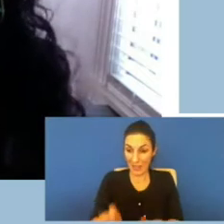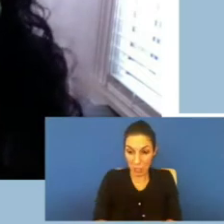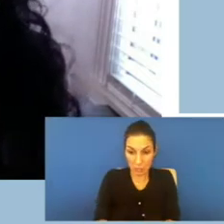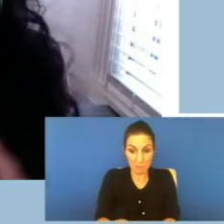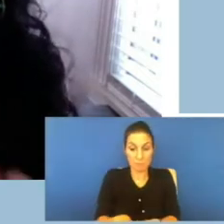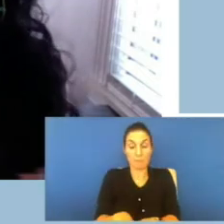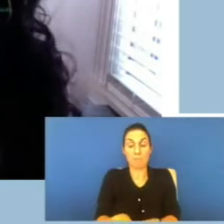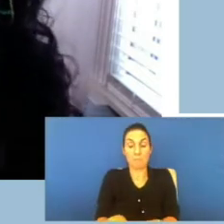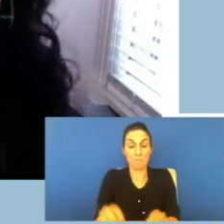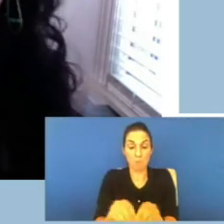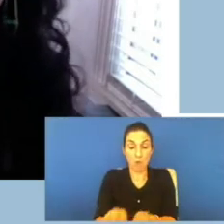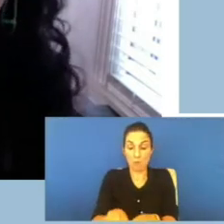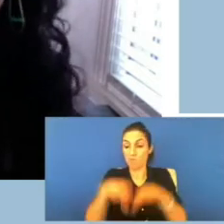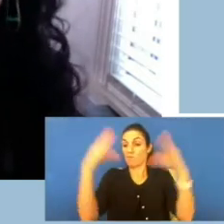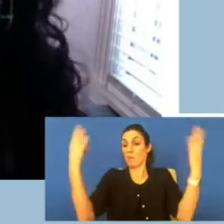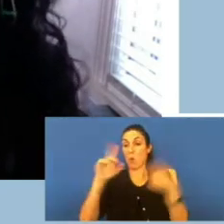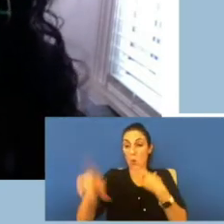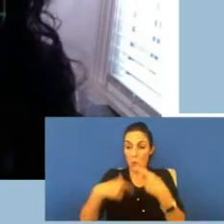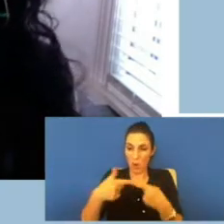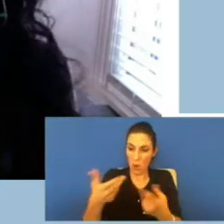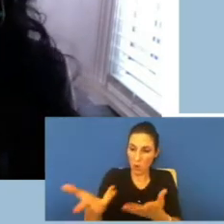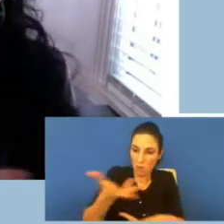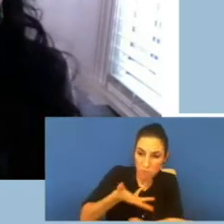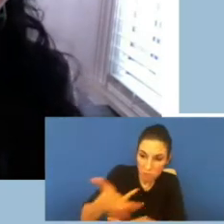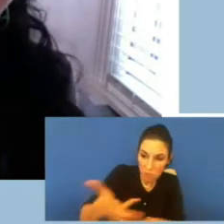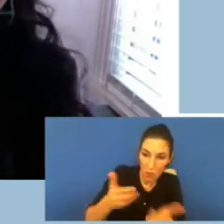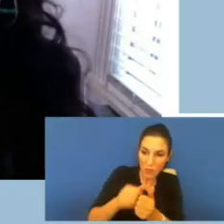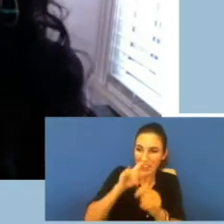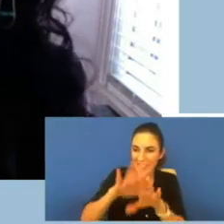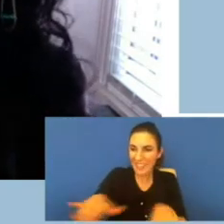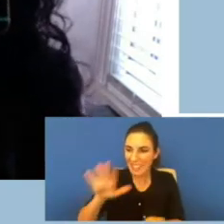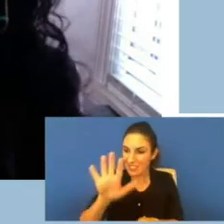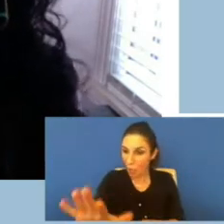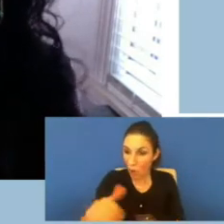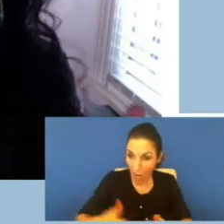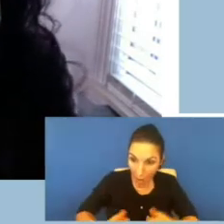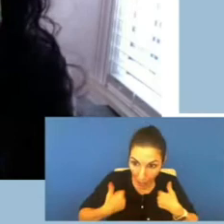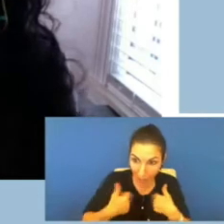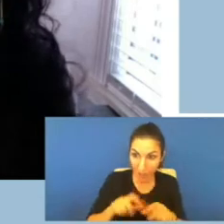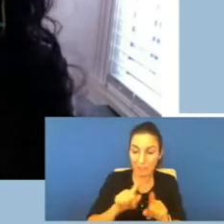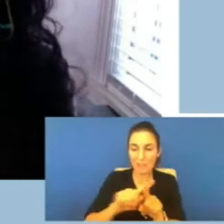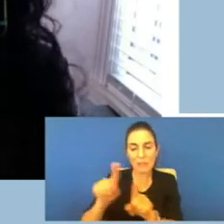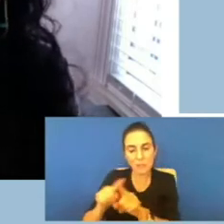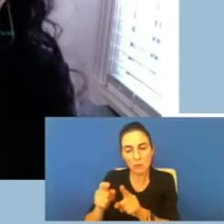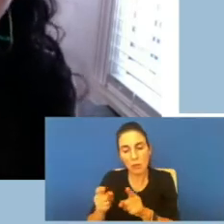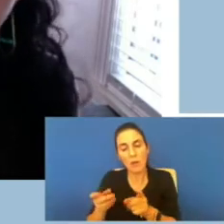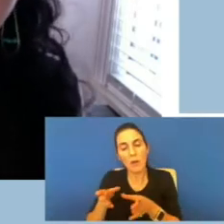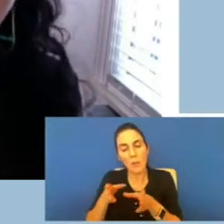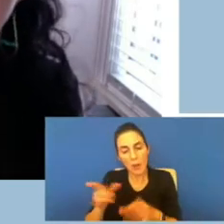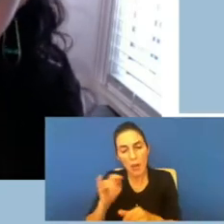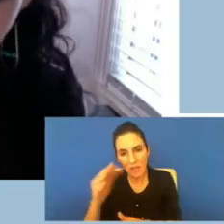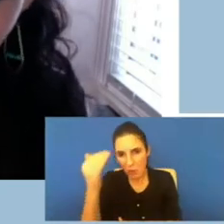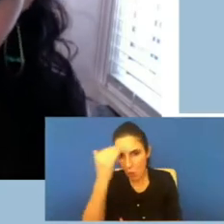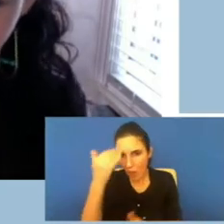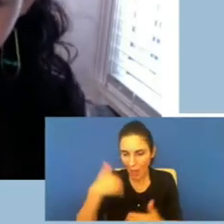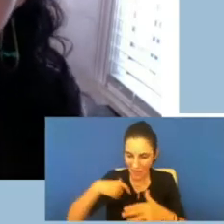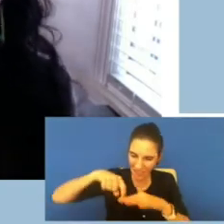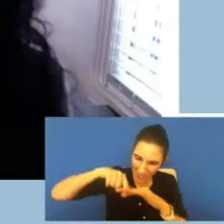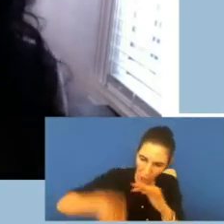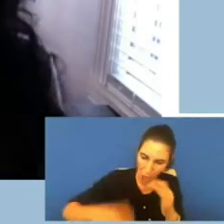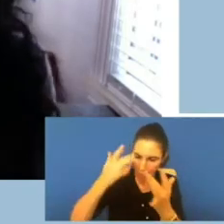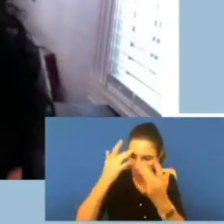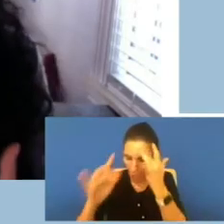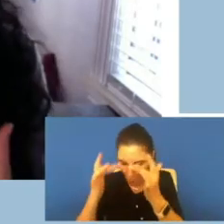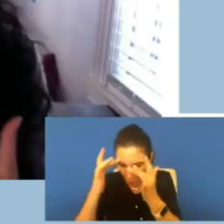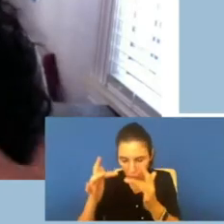how when you engage kids' lives and when you engage in multiple ways of knowing, there's an intellectual depth and complexity that comes